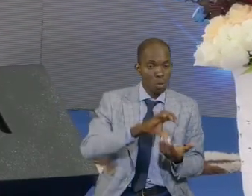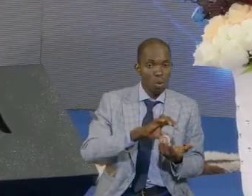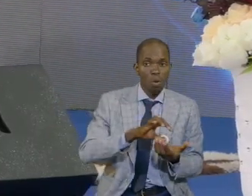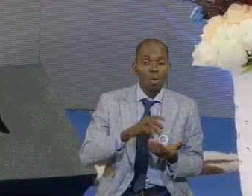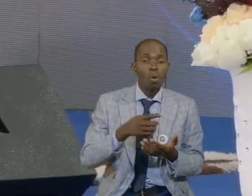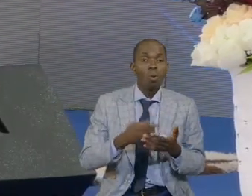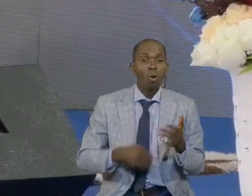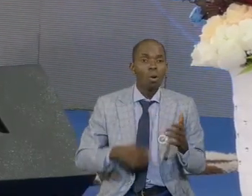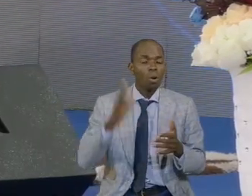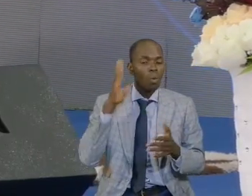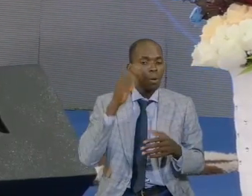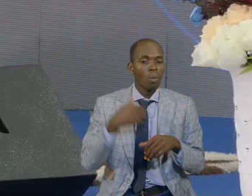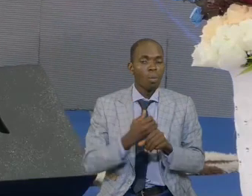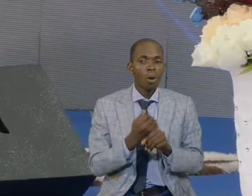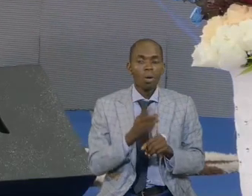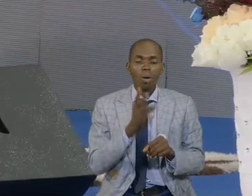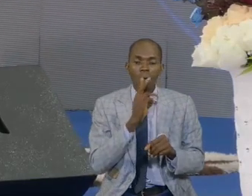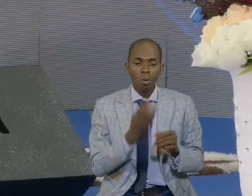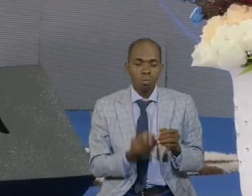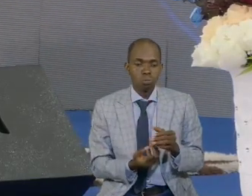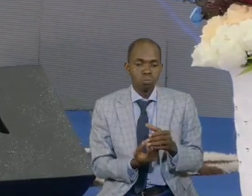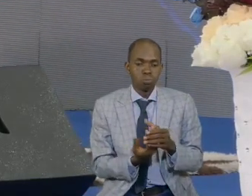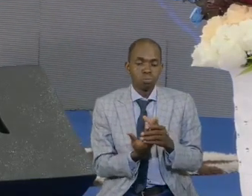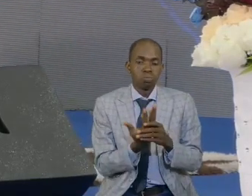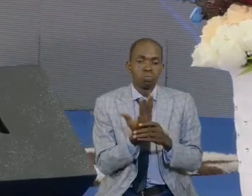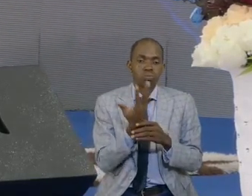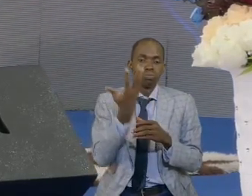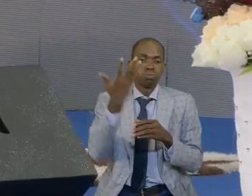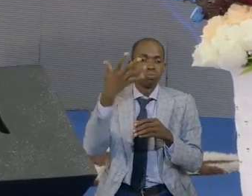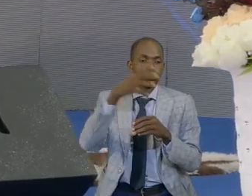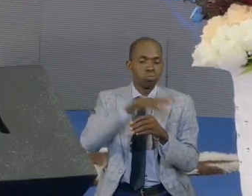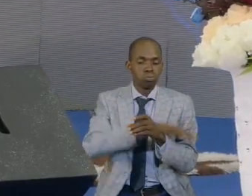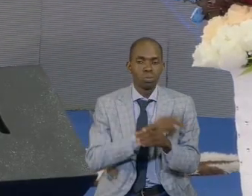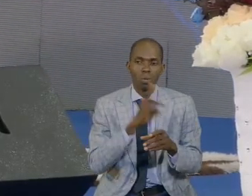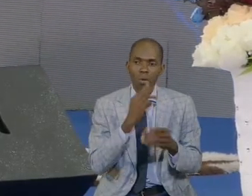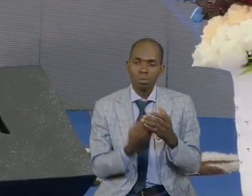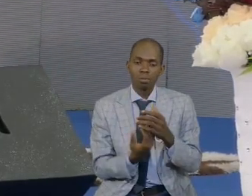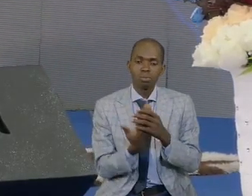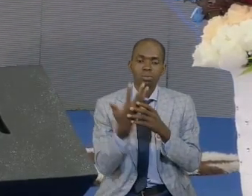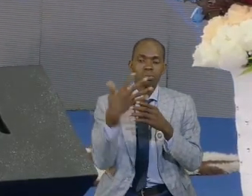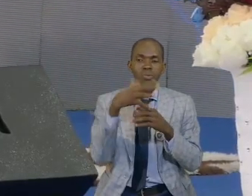water inside that drum to flow out.